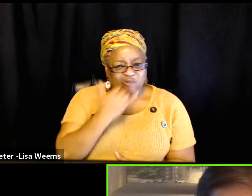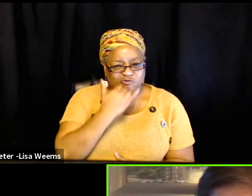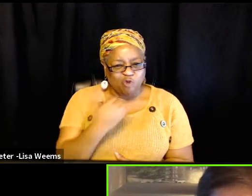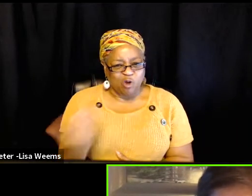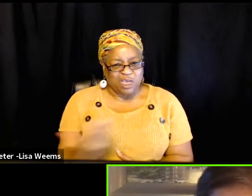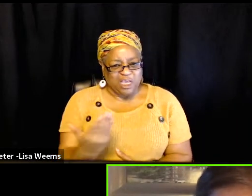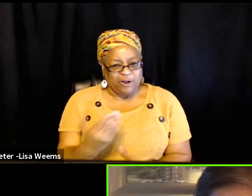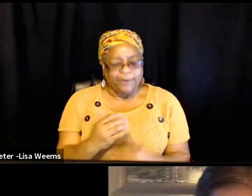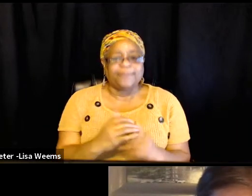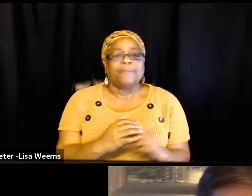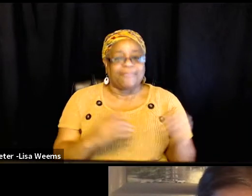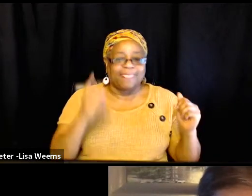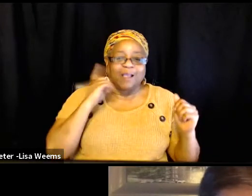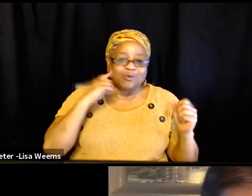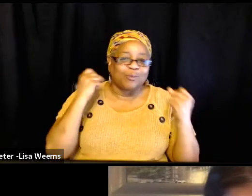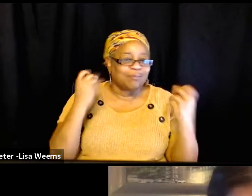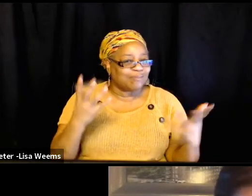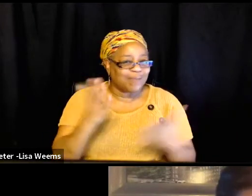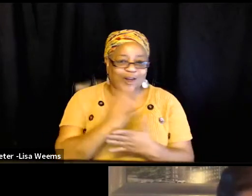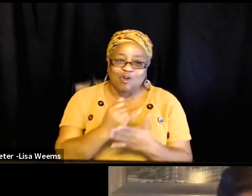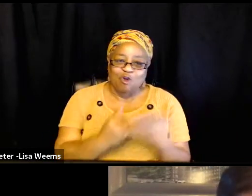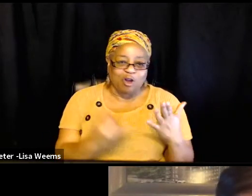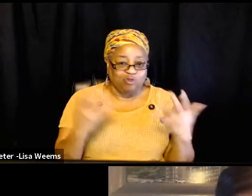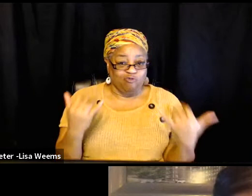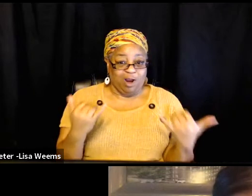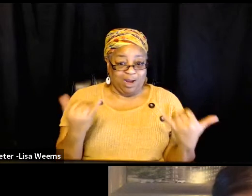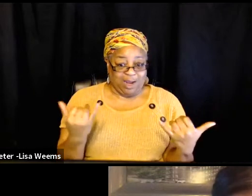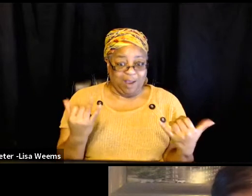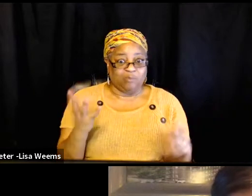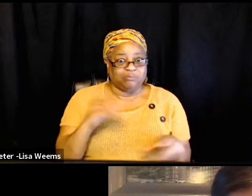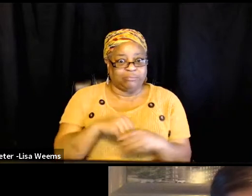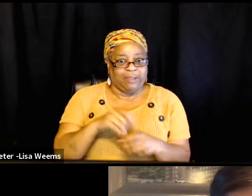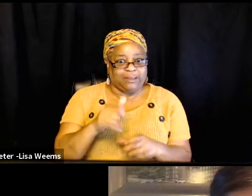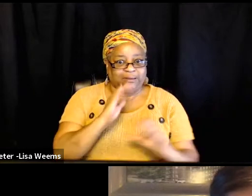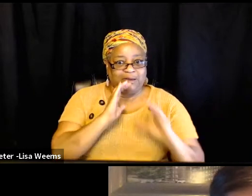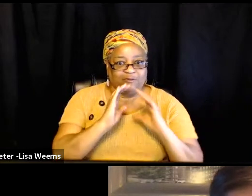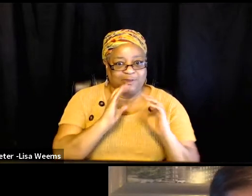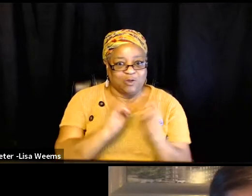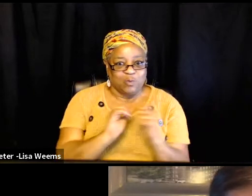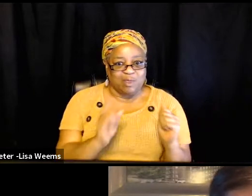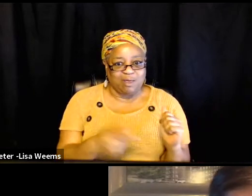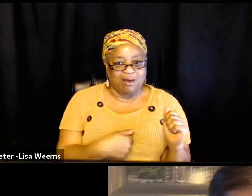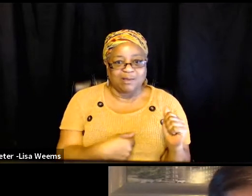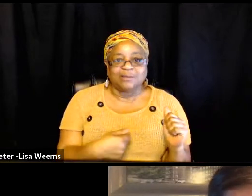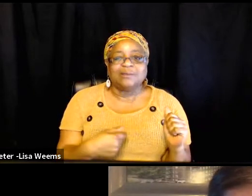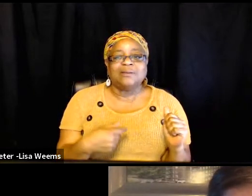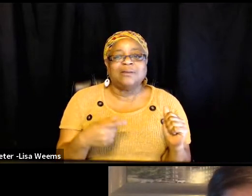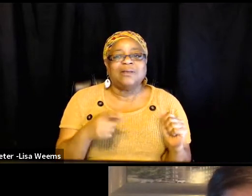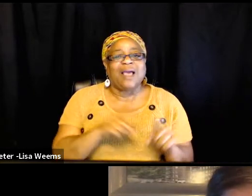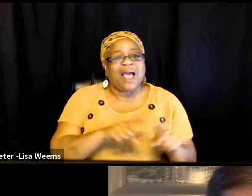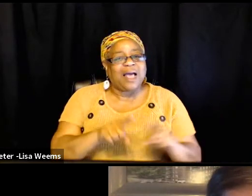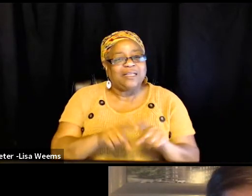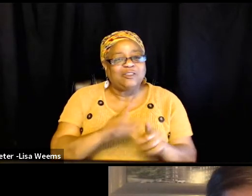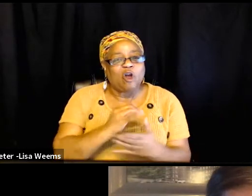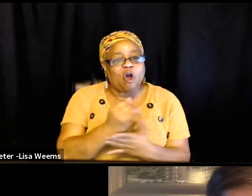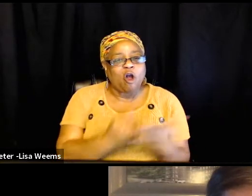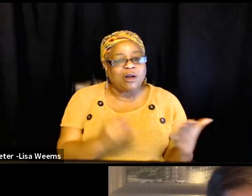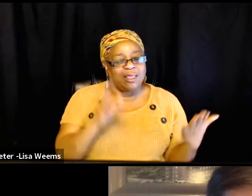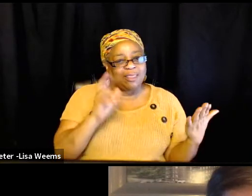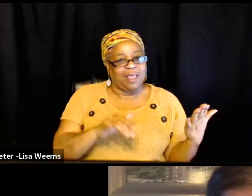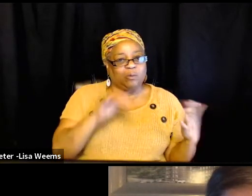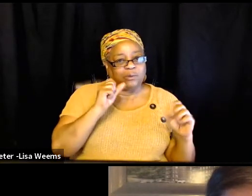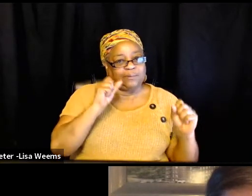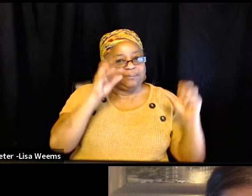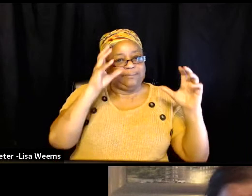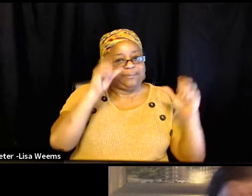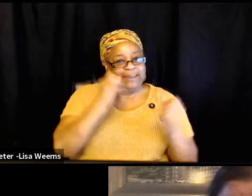that was actually, and I know there's many artists right now in this conversation with us. And to me, I have to say, you know, as an artist, that was a really amazing lesson